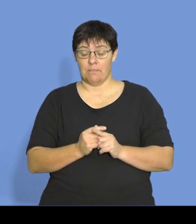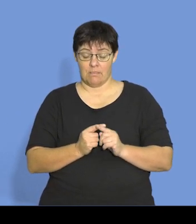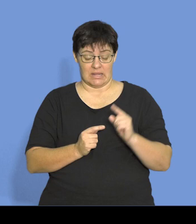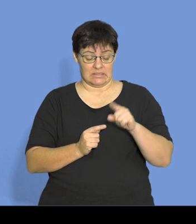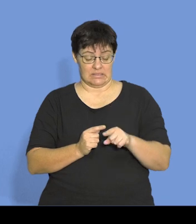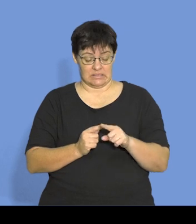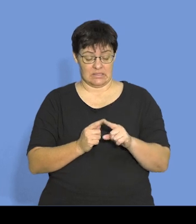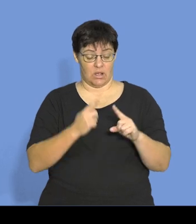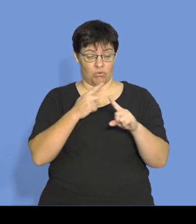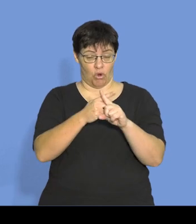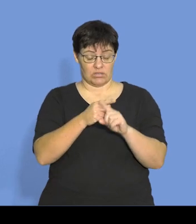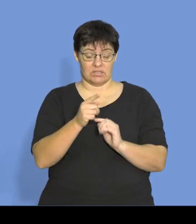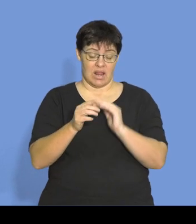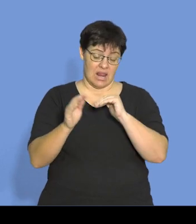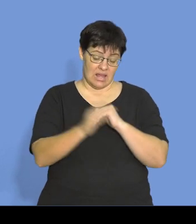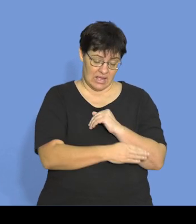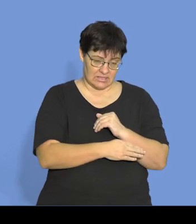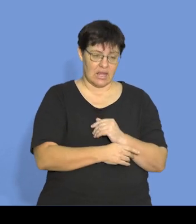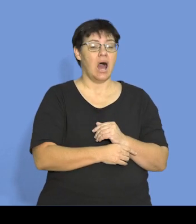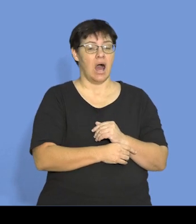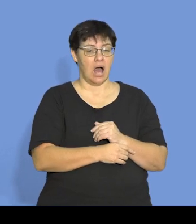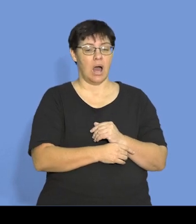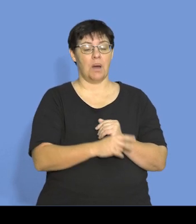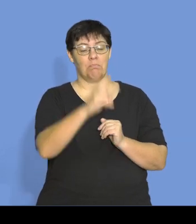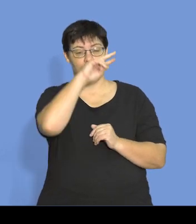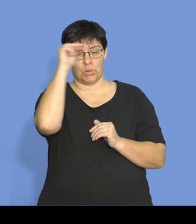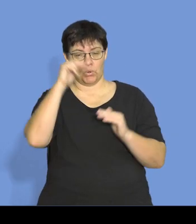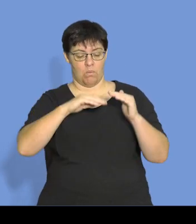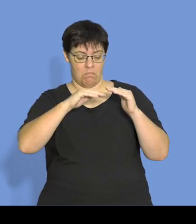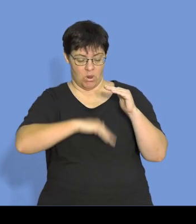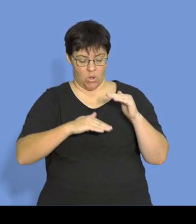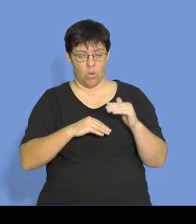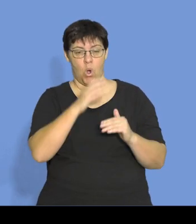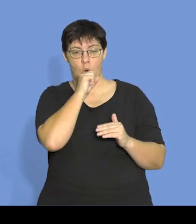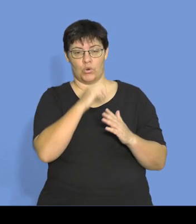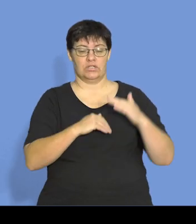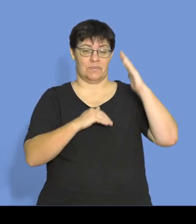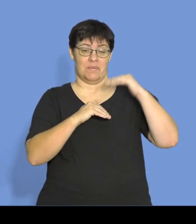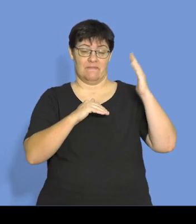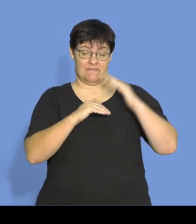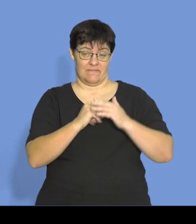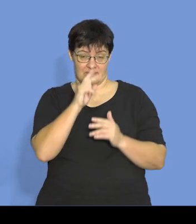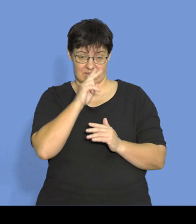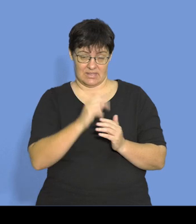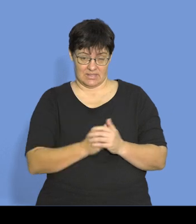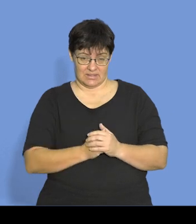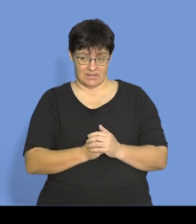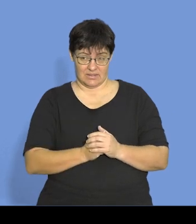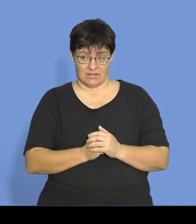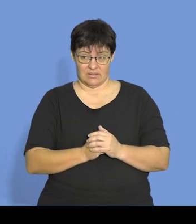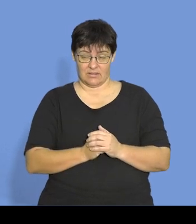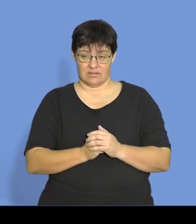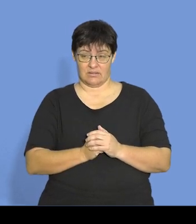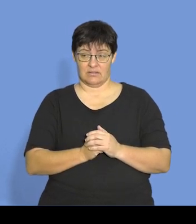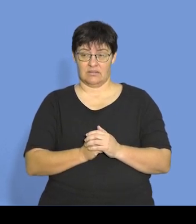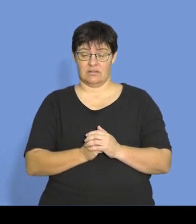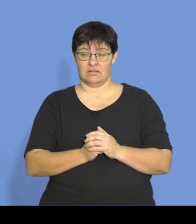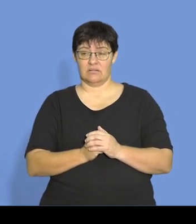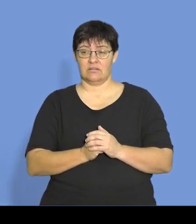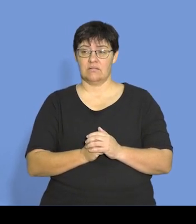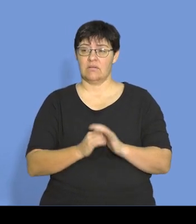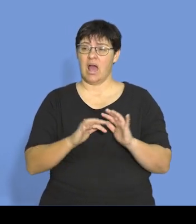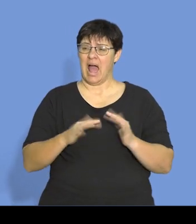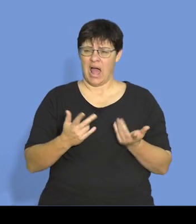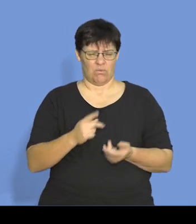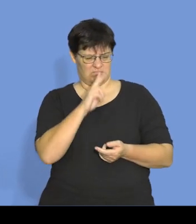But on the left hand side here, the blue graph is below the orange graph. So to show you